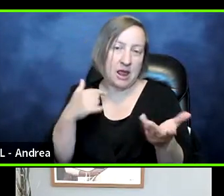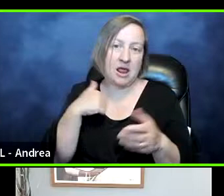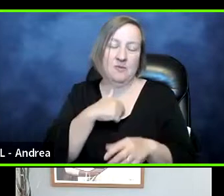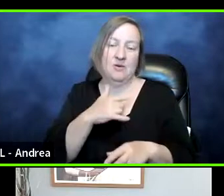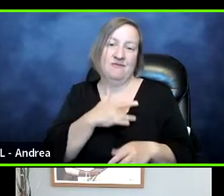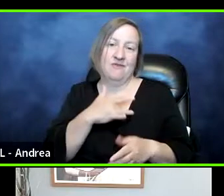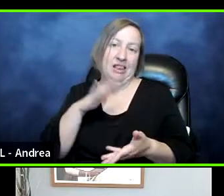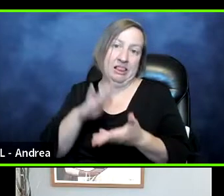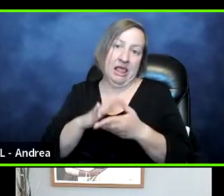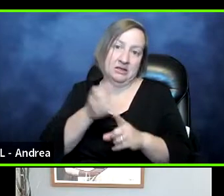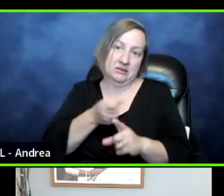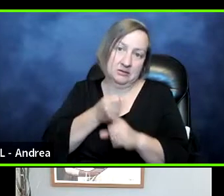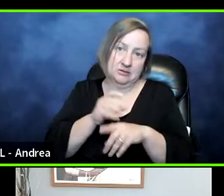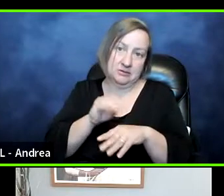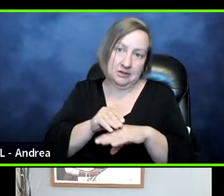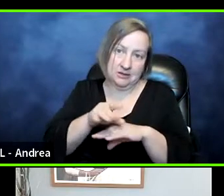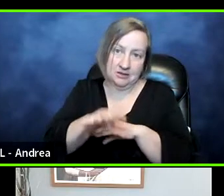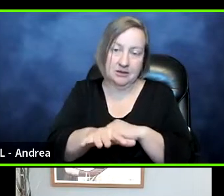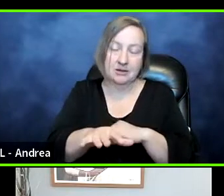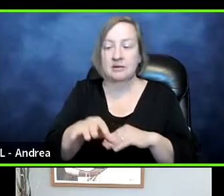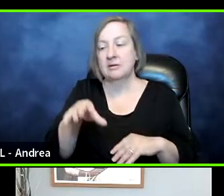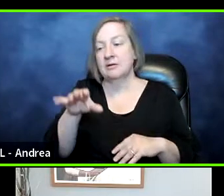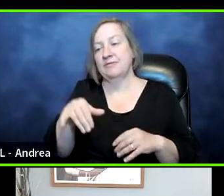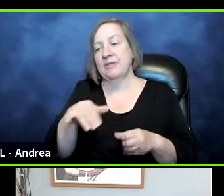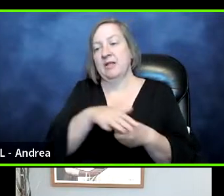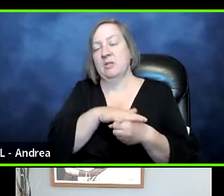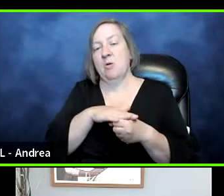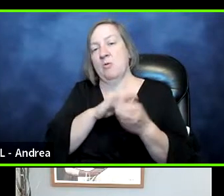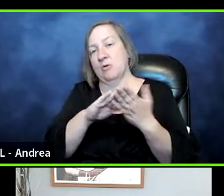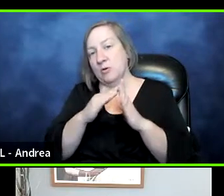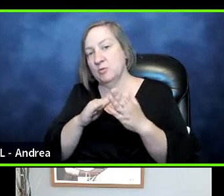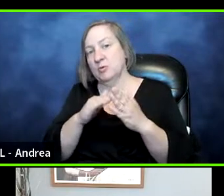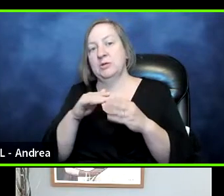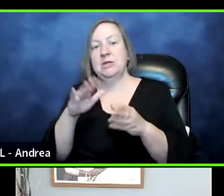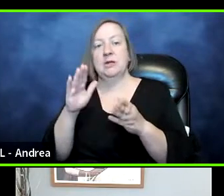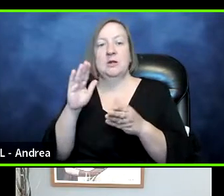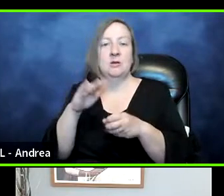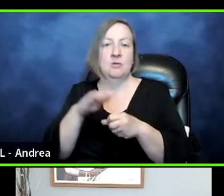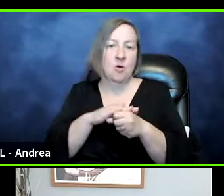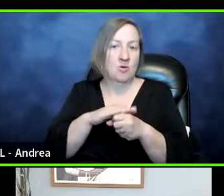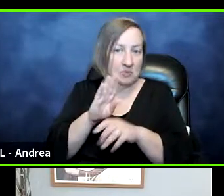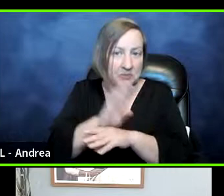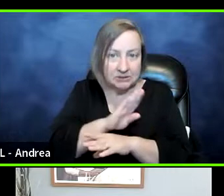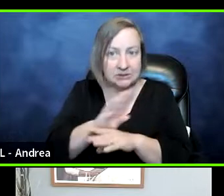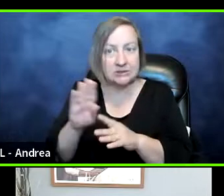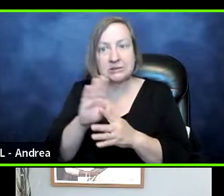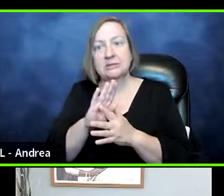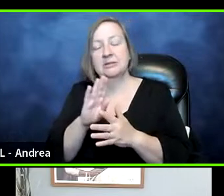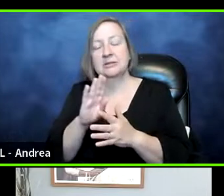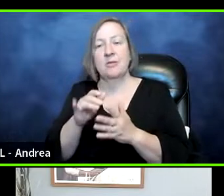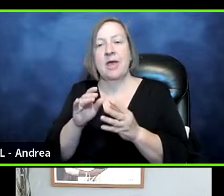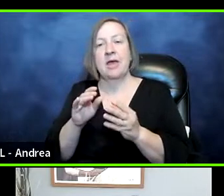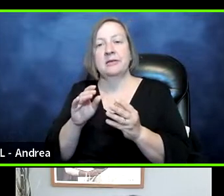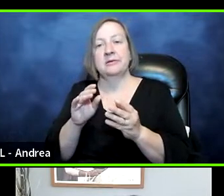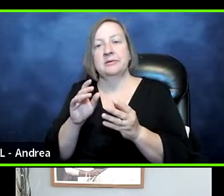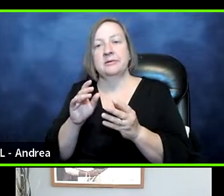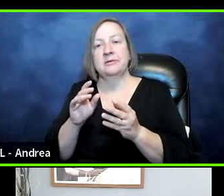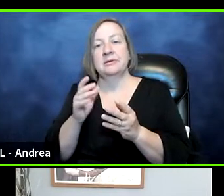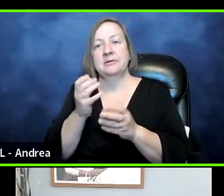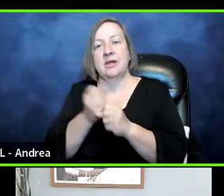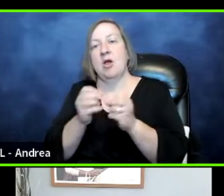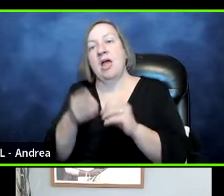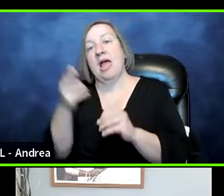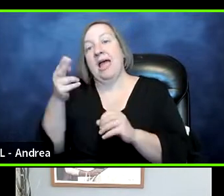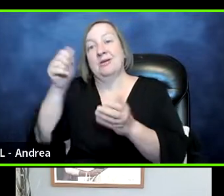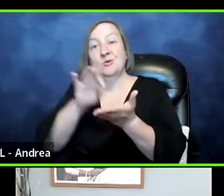less impactful on the local community and local businesses. And so it scored higher on our equity